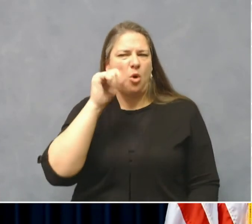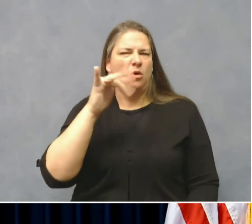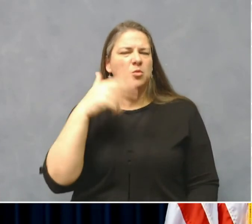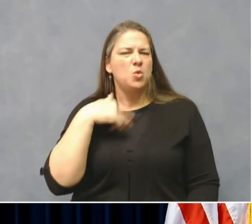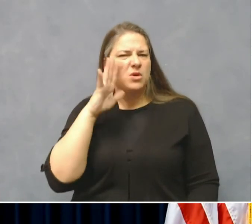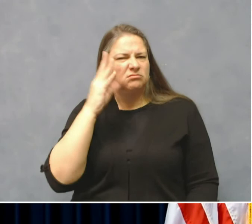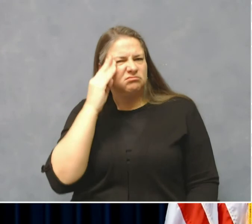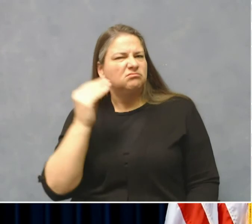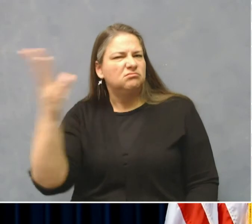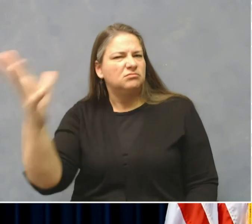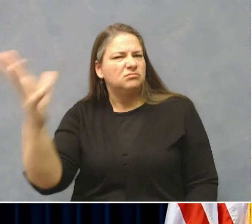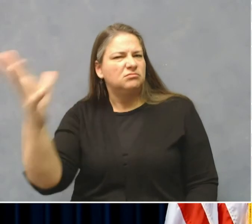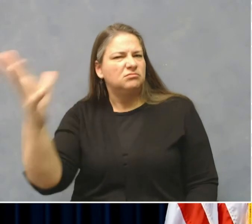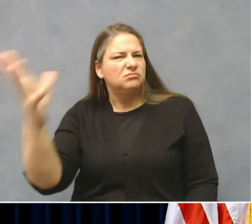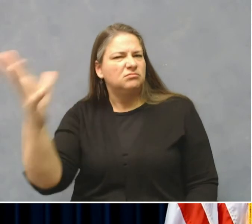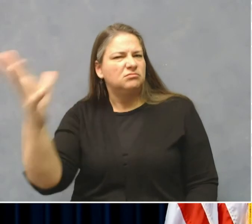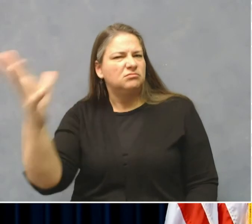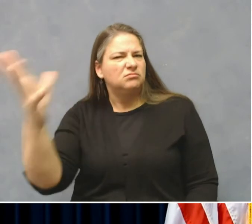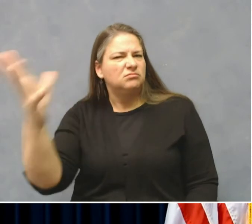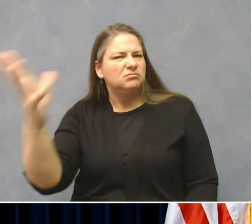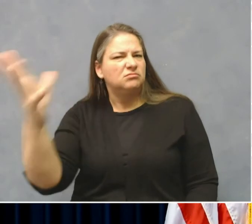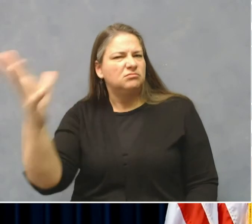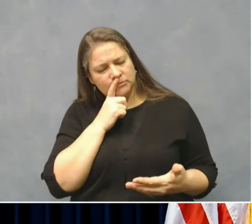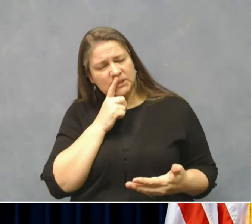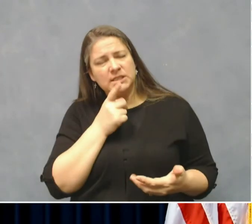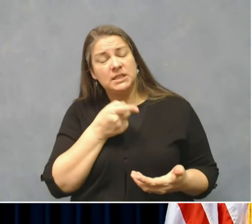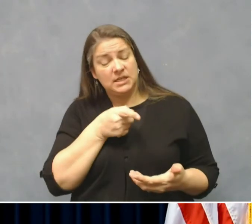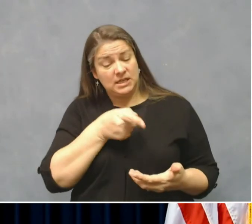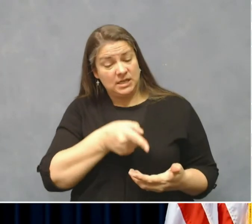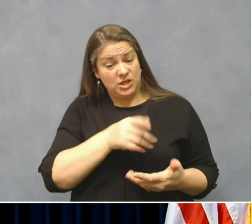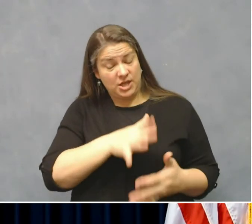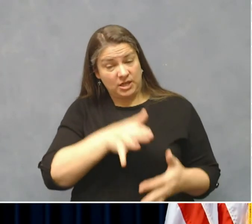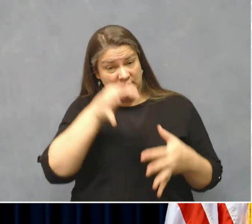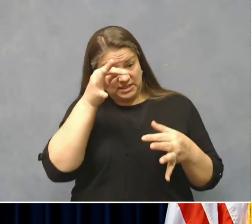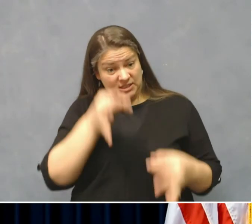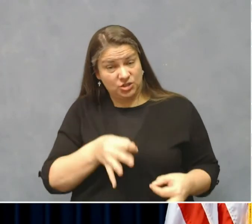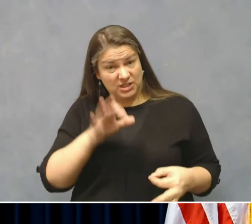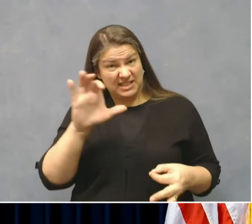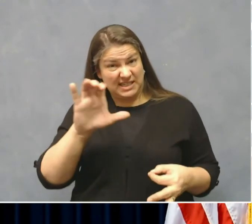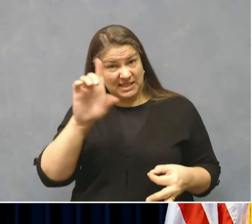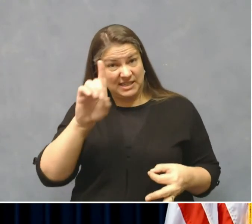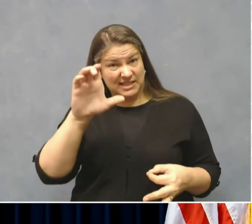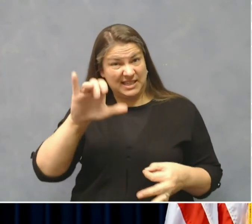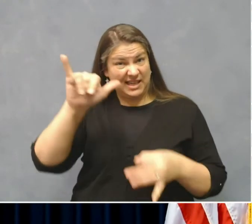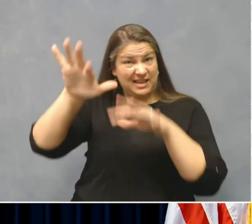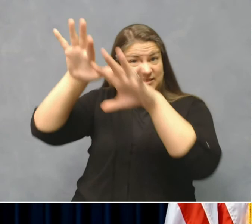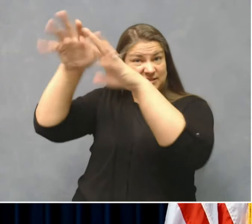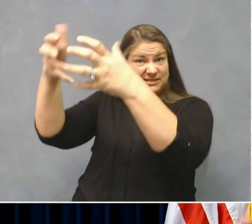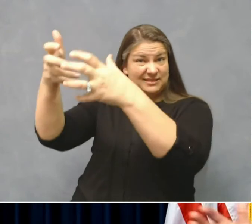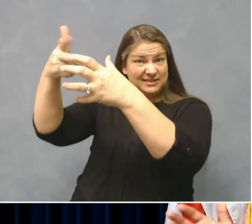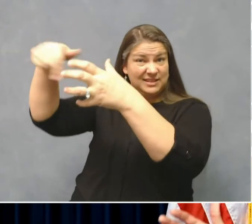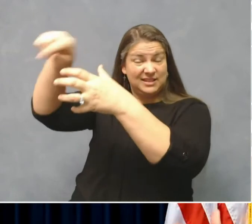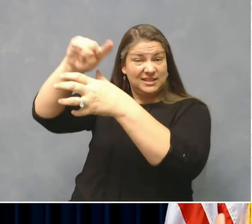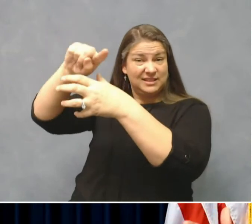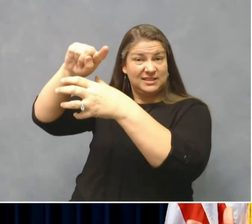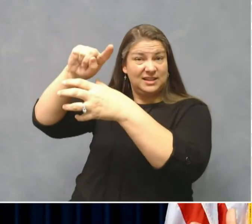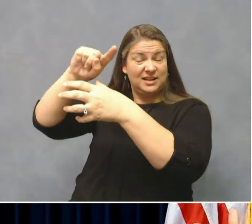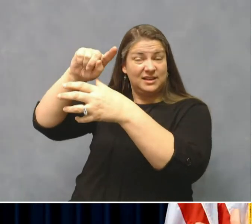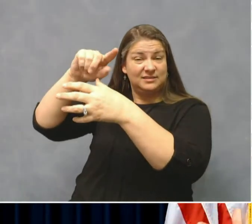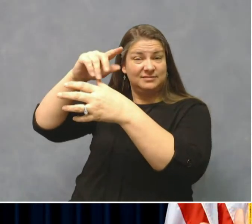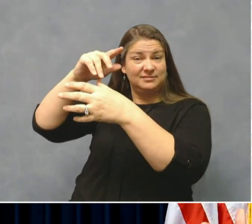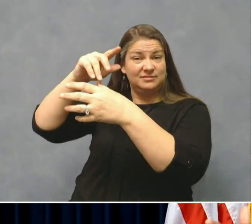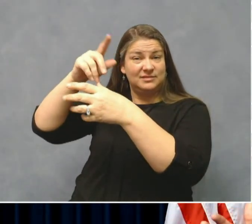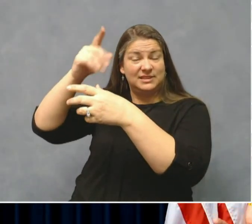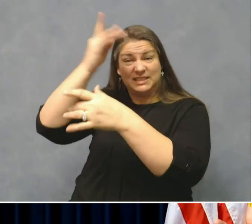initially appears to be put on enough data now to where they can tell you the percentage